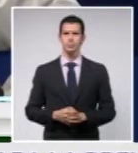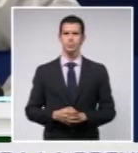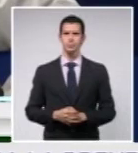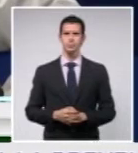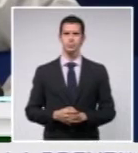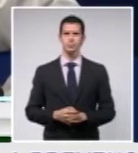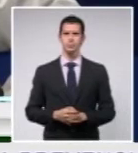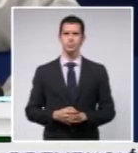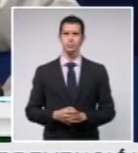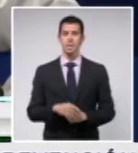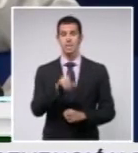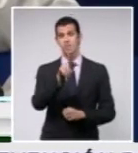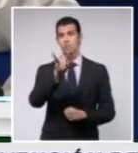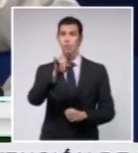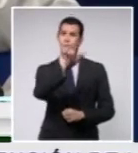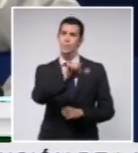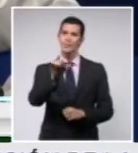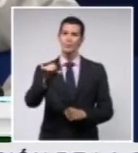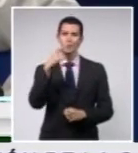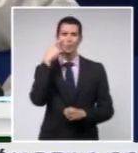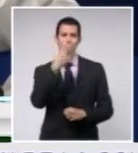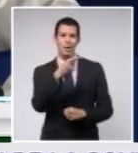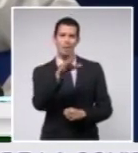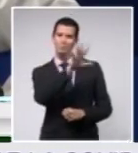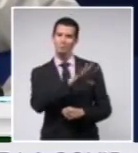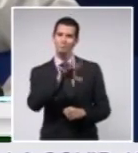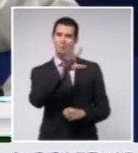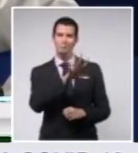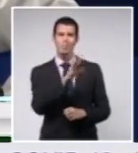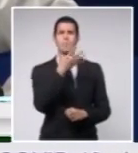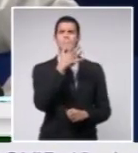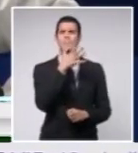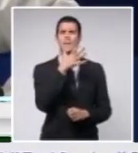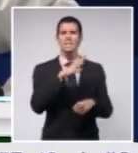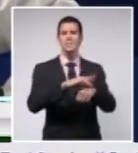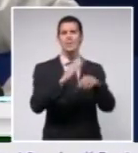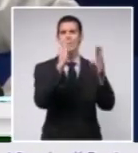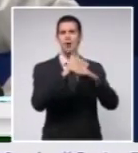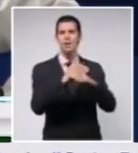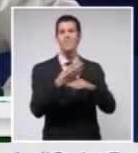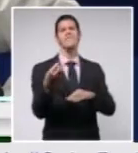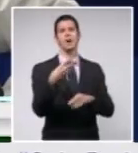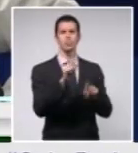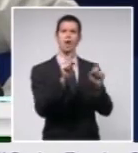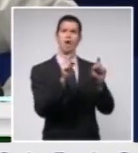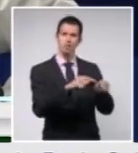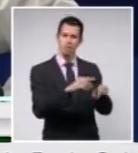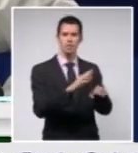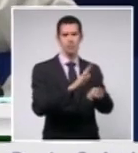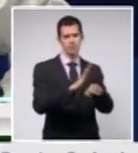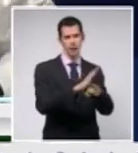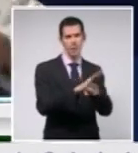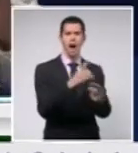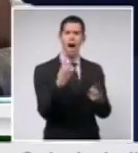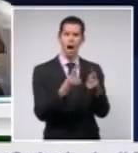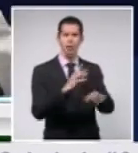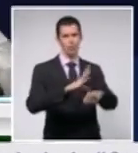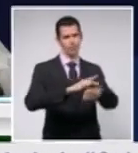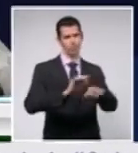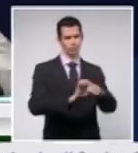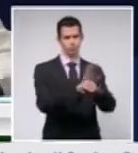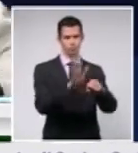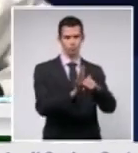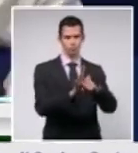By age group, 6 positive cases diagnosed yesterday are under the age of 20, all